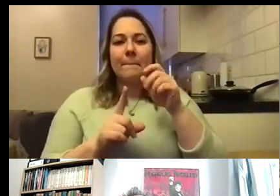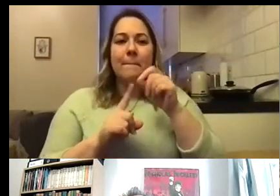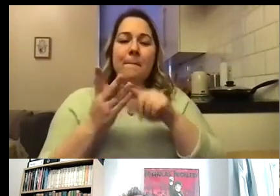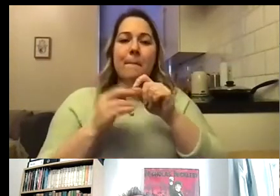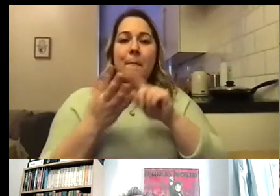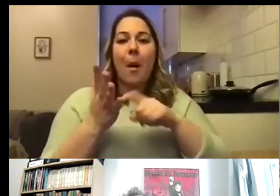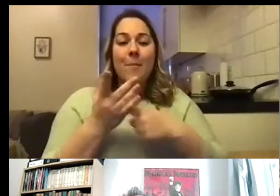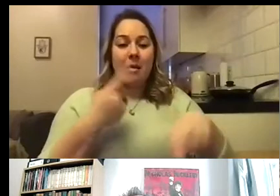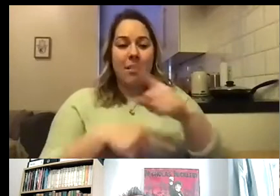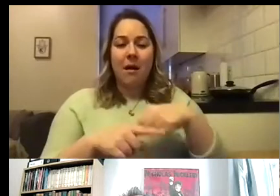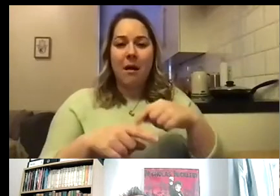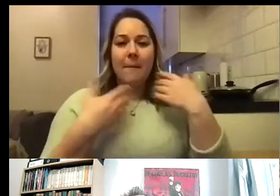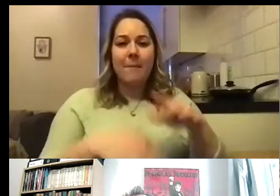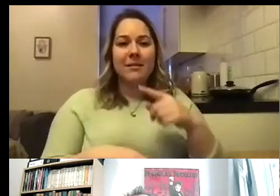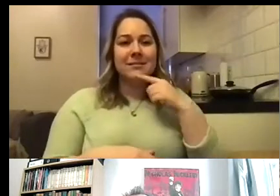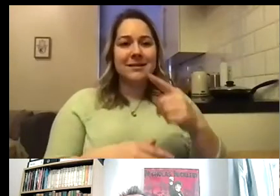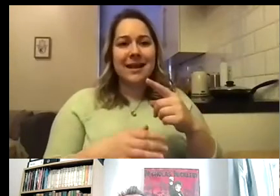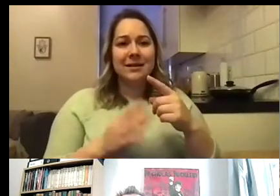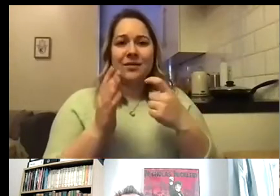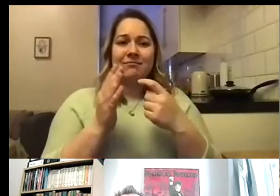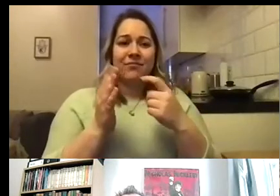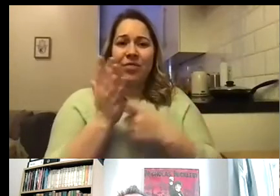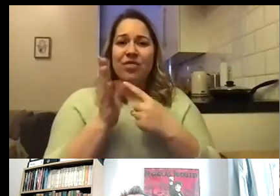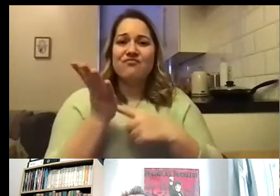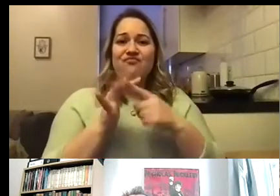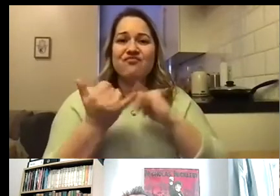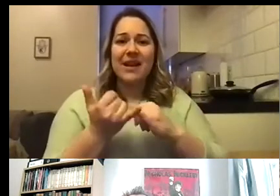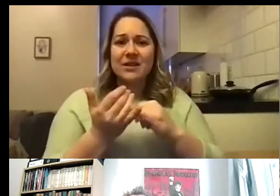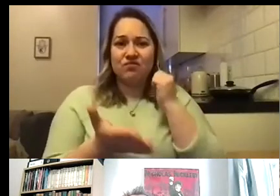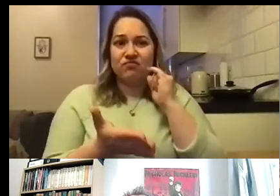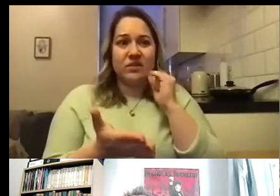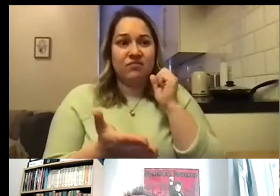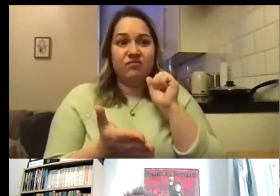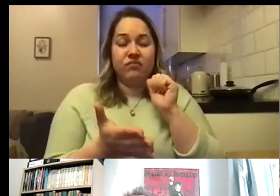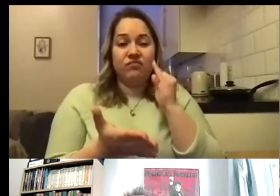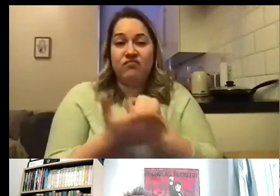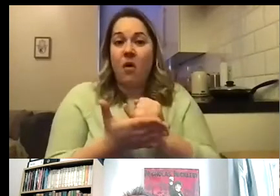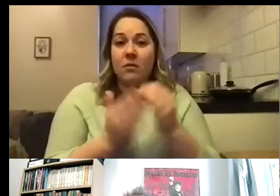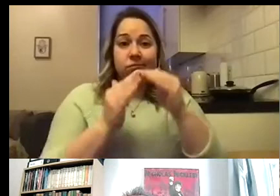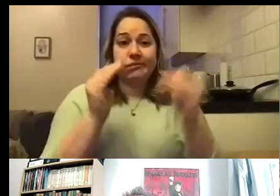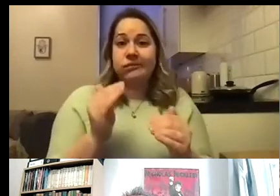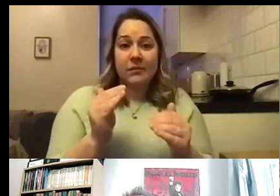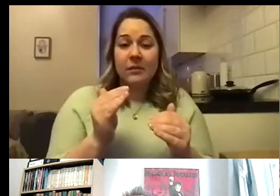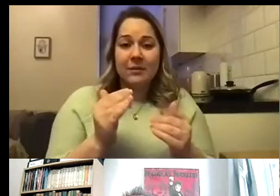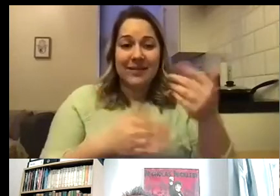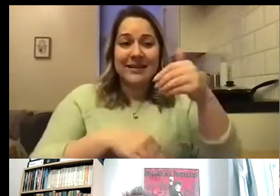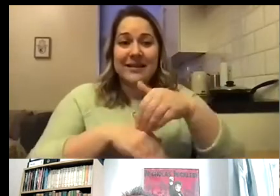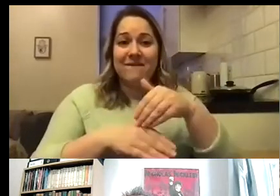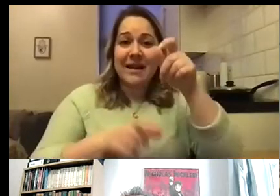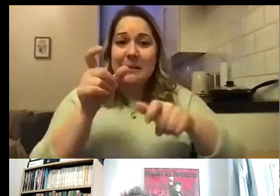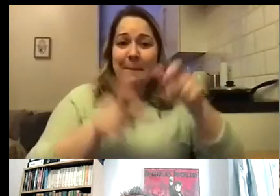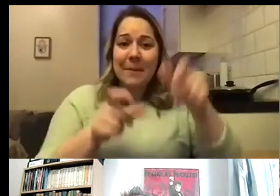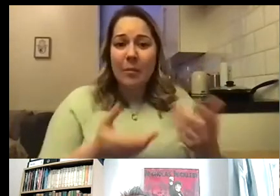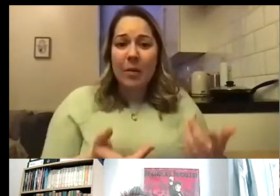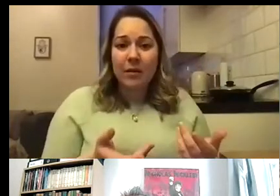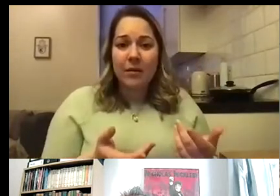fighting against unfair rates, you know, and this is something that affects people because, again, in the wake of what's happened